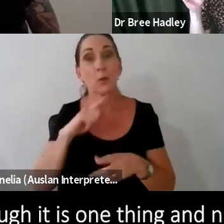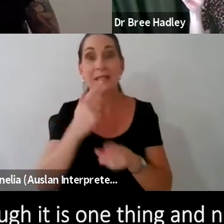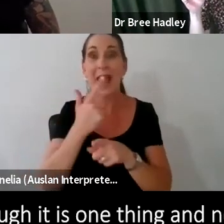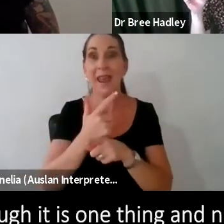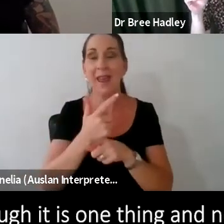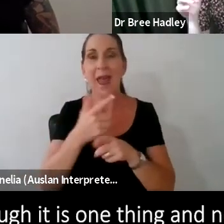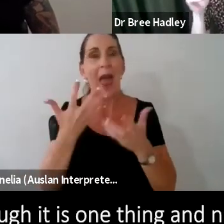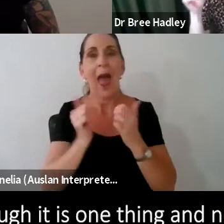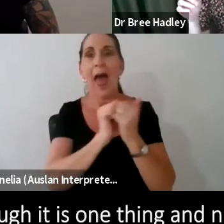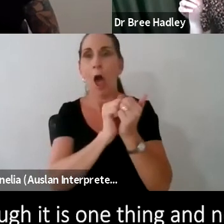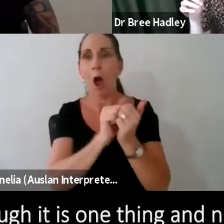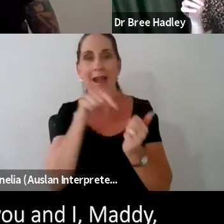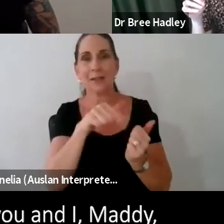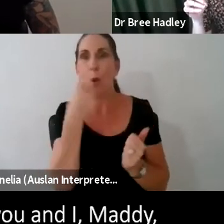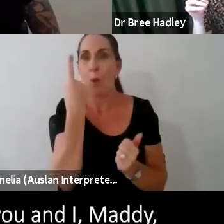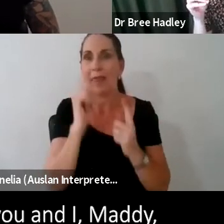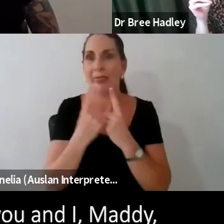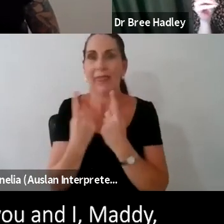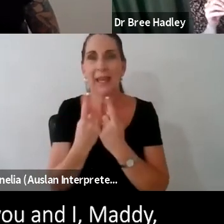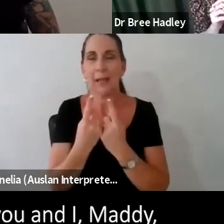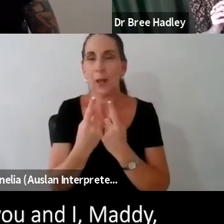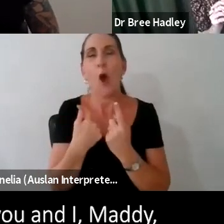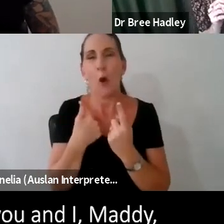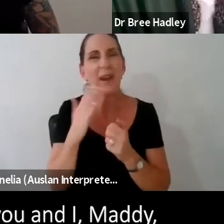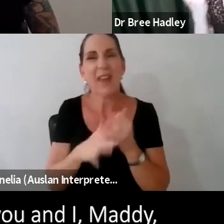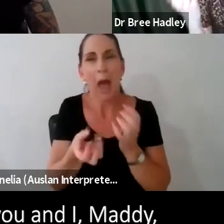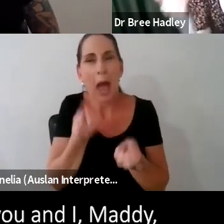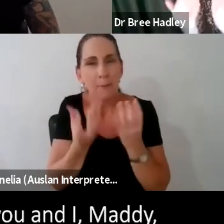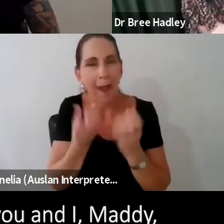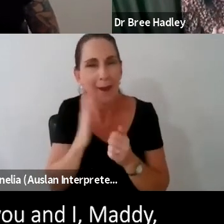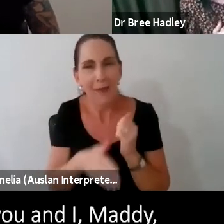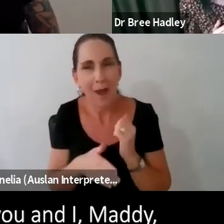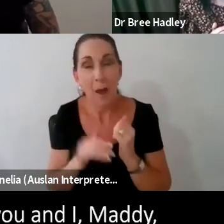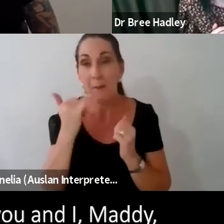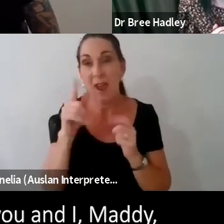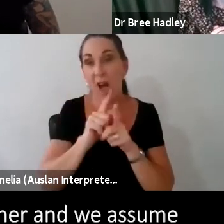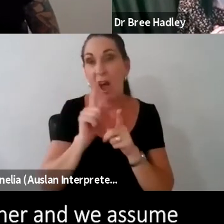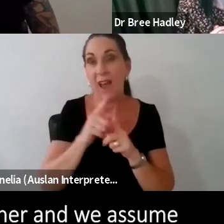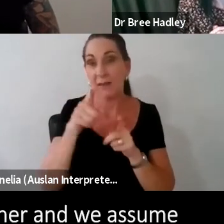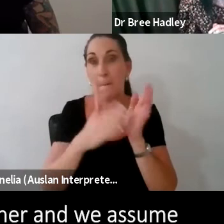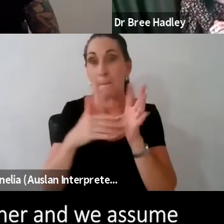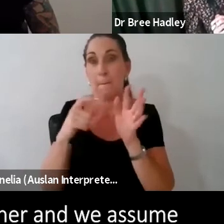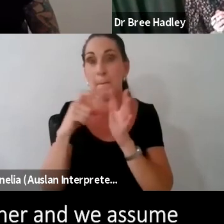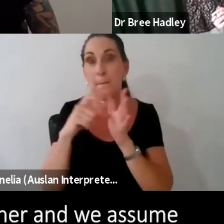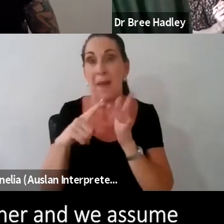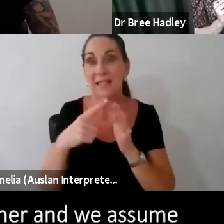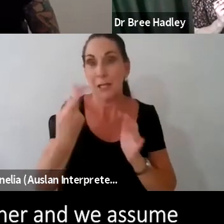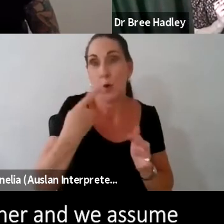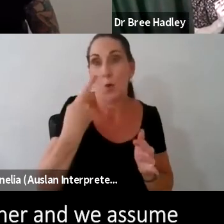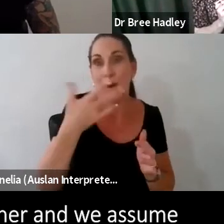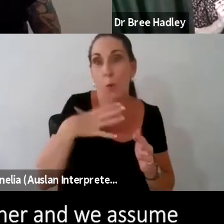thing and never unpack. And it could be that you and I, Maddie, we want to do a process where we're allies to each other